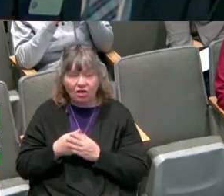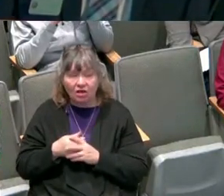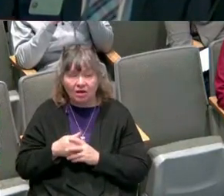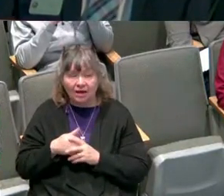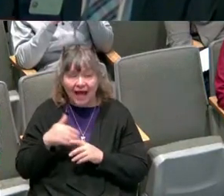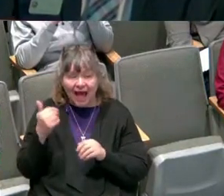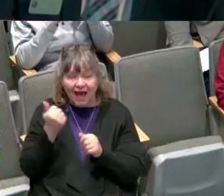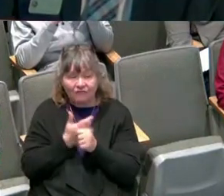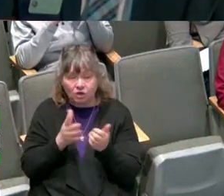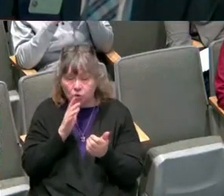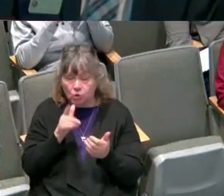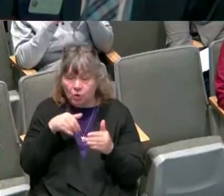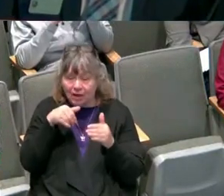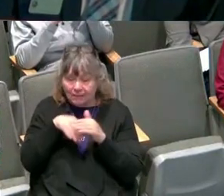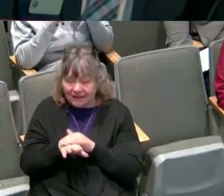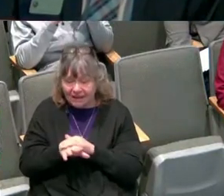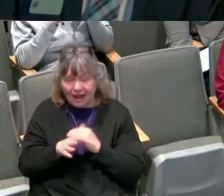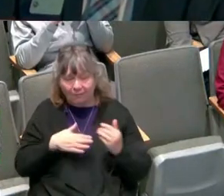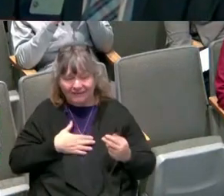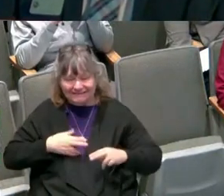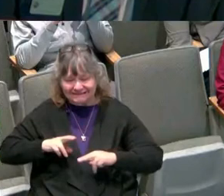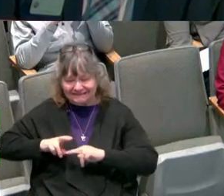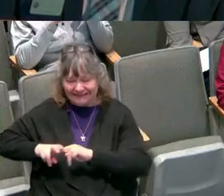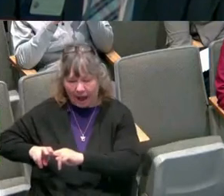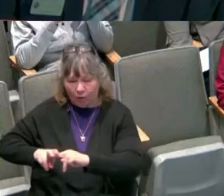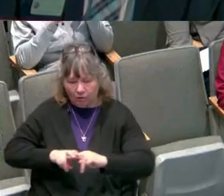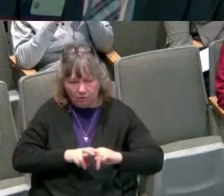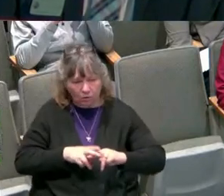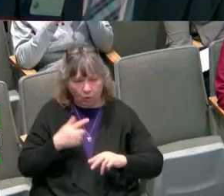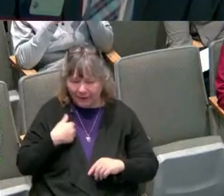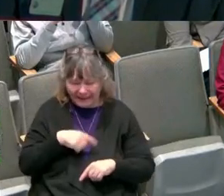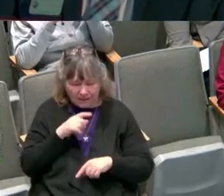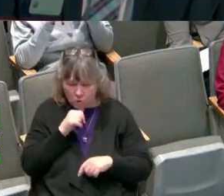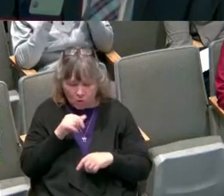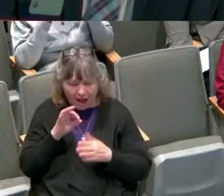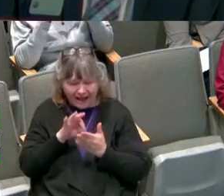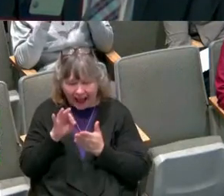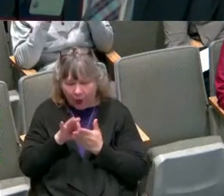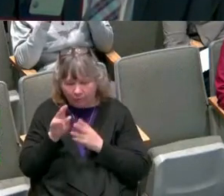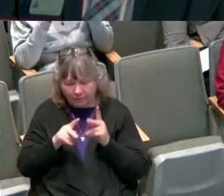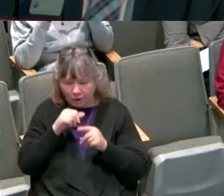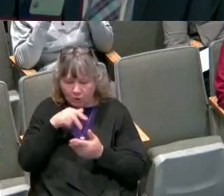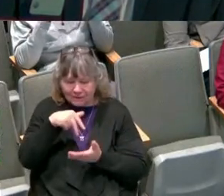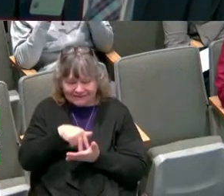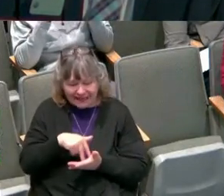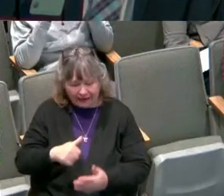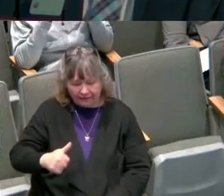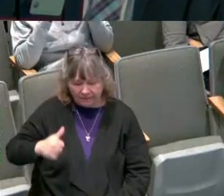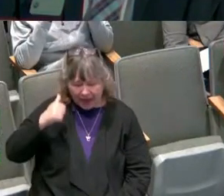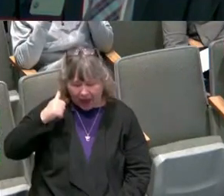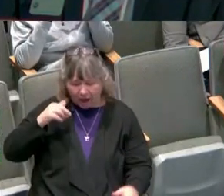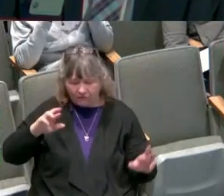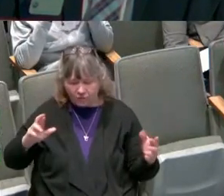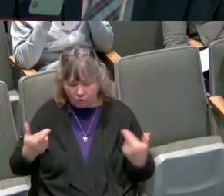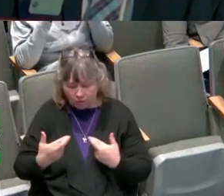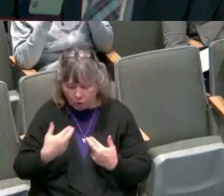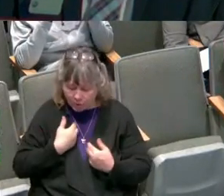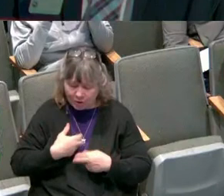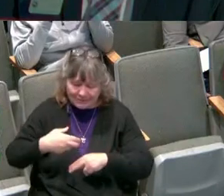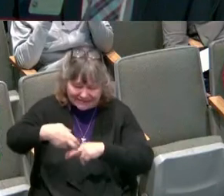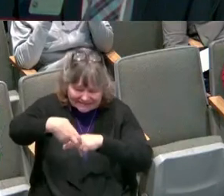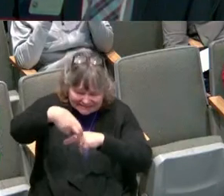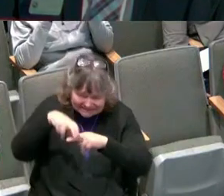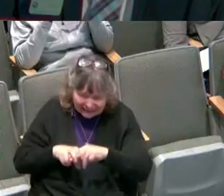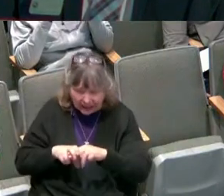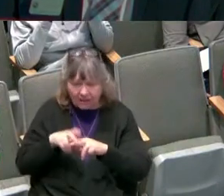should please come in and take a seat we do not count people who are standing in the back of the room so you need to be